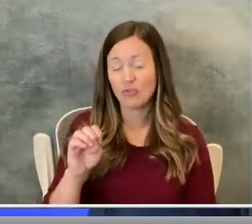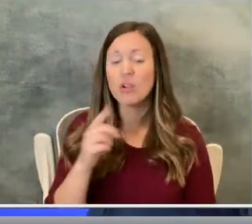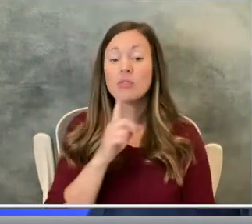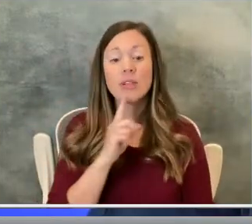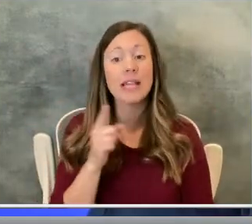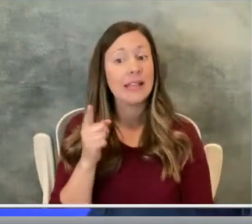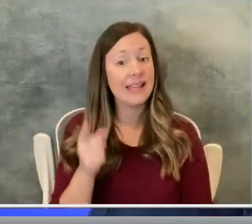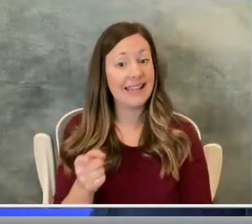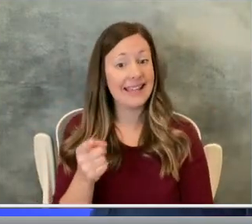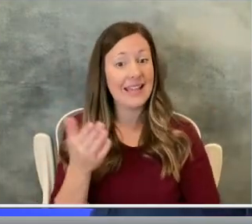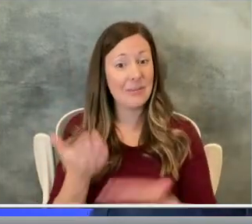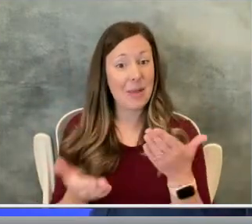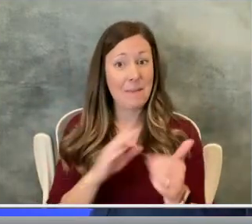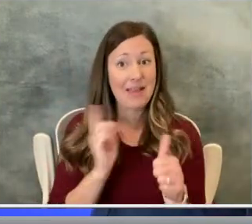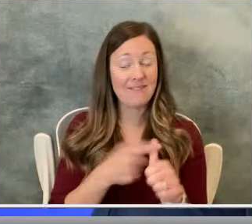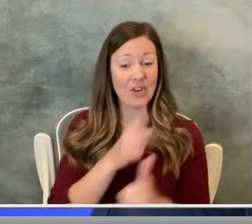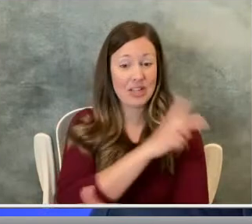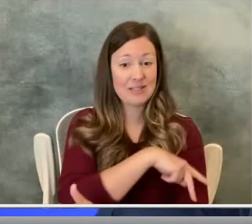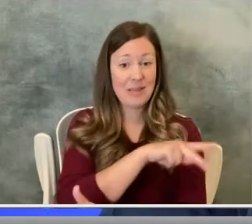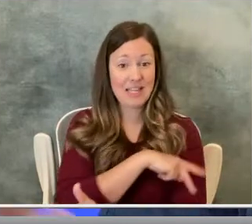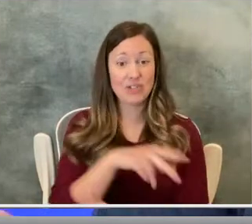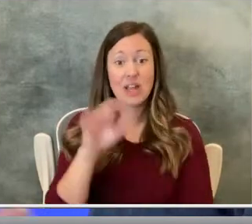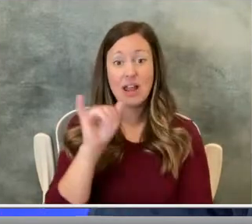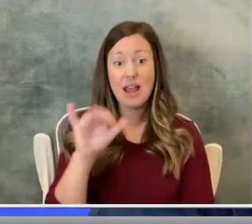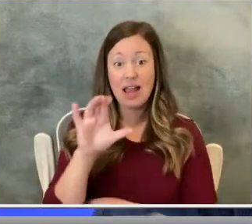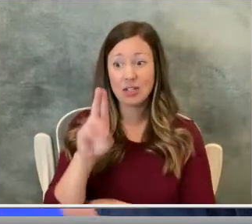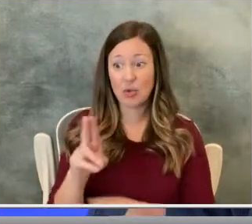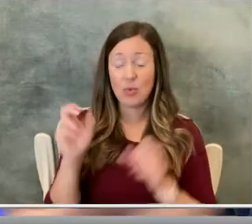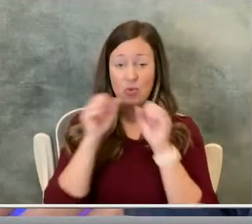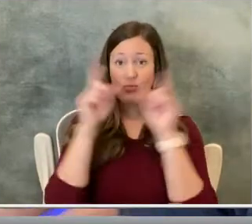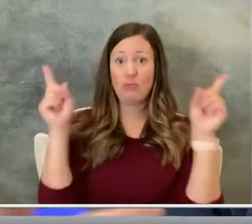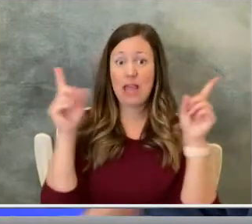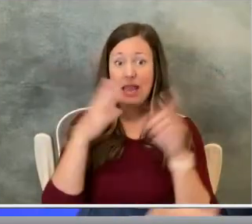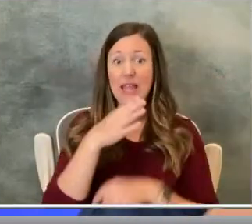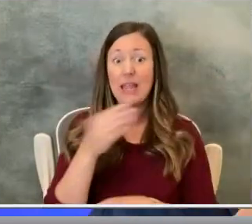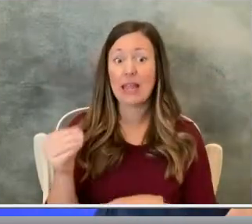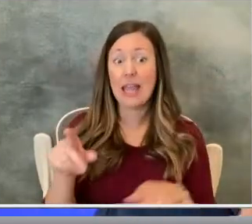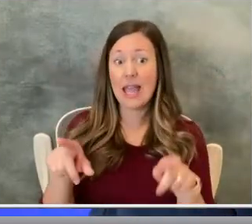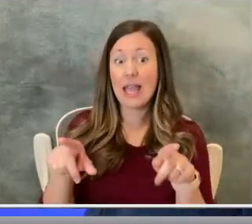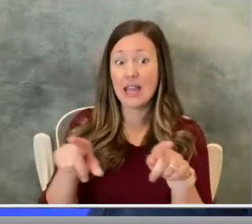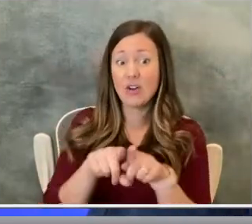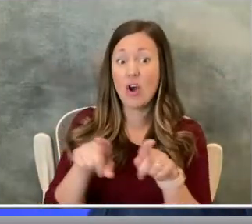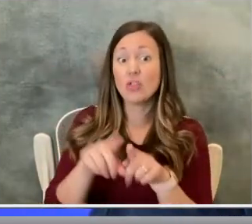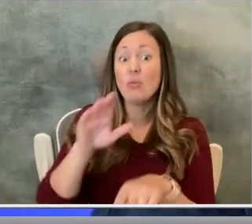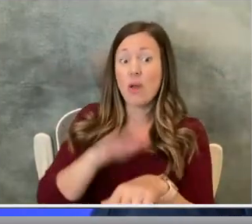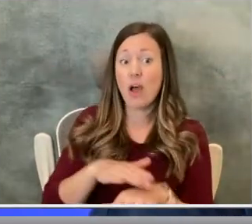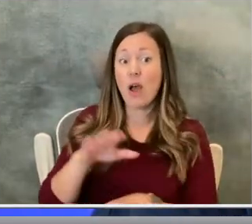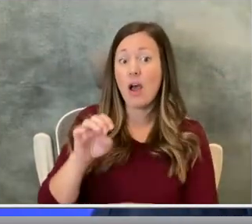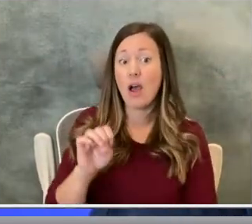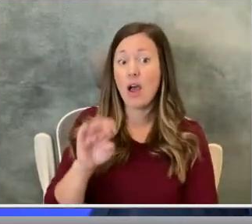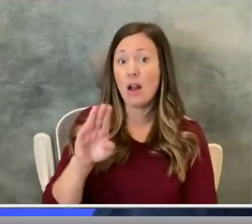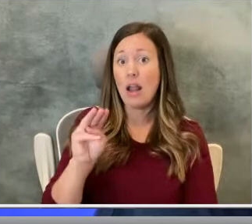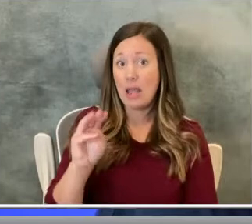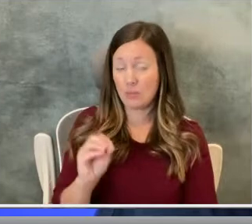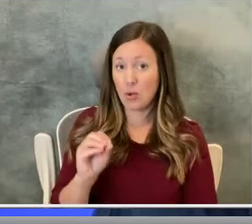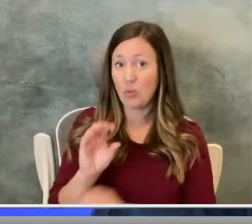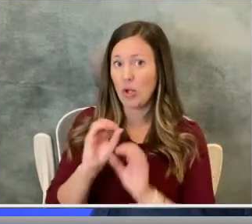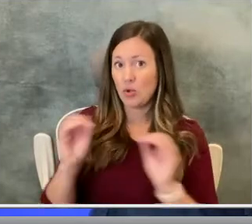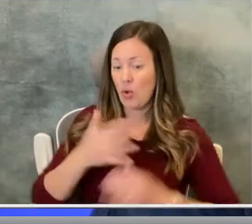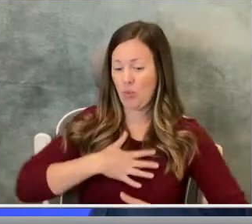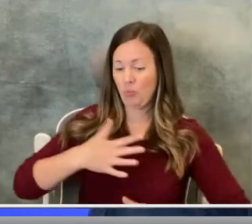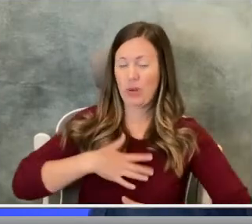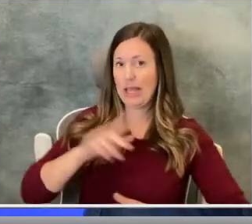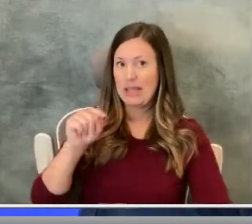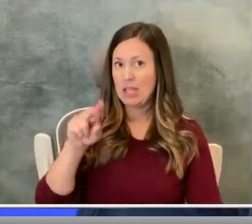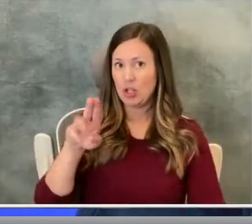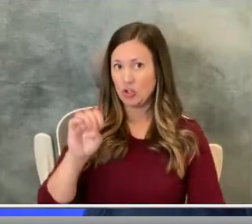awake and extubated on ECMO, because he was so stable with his ECMO platform, and he was young, and otherwise his